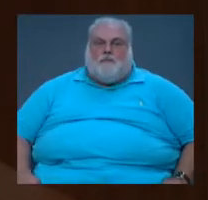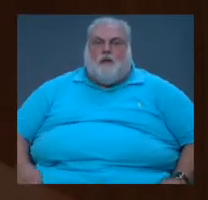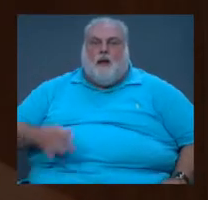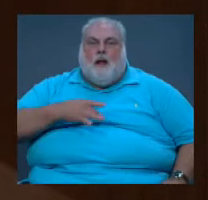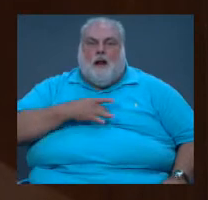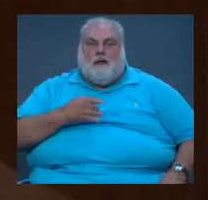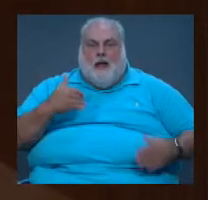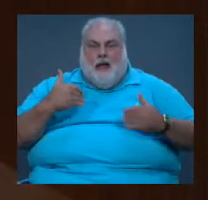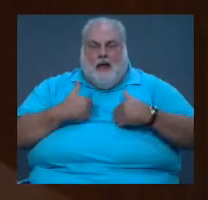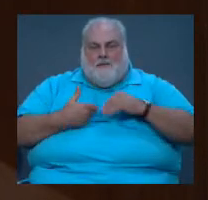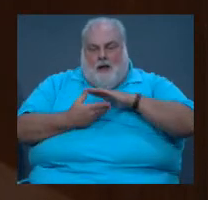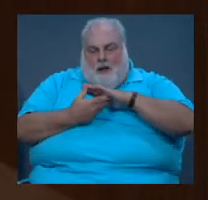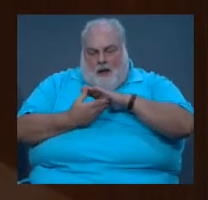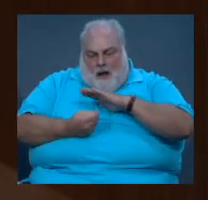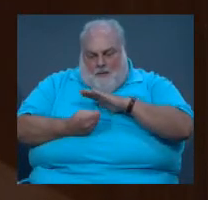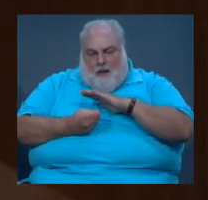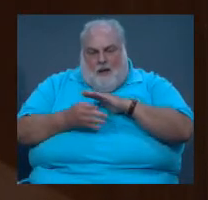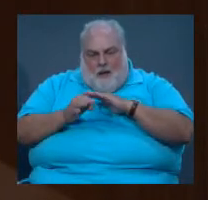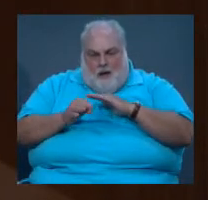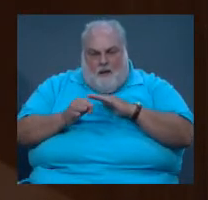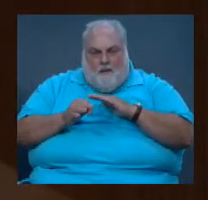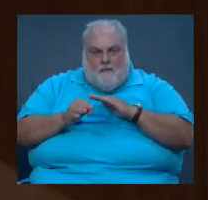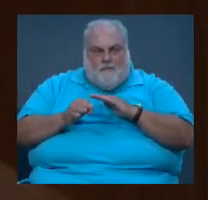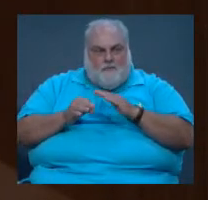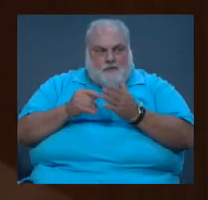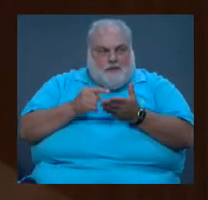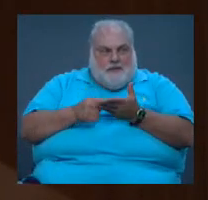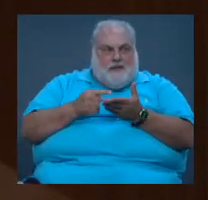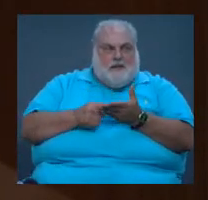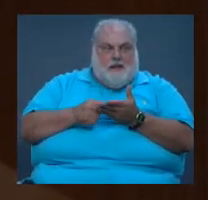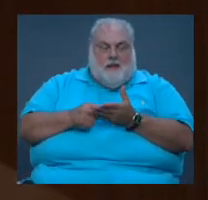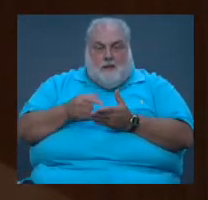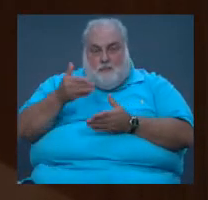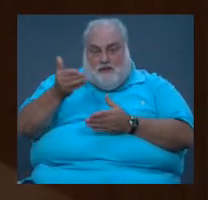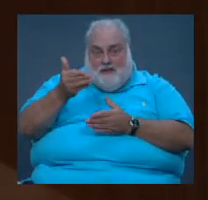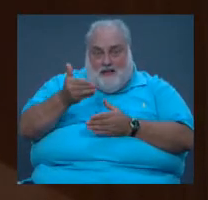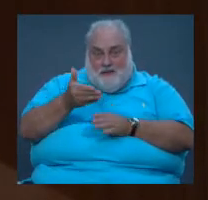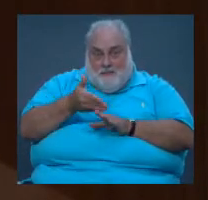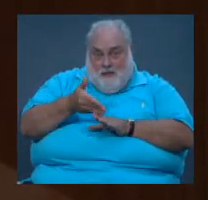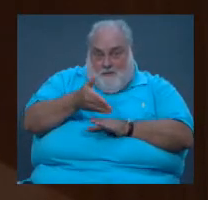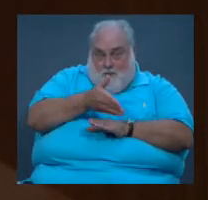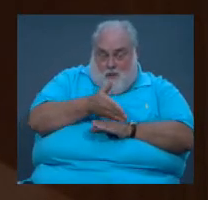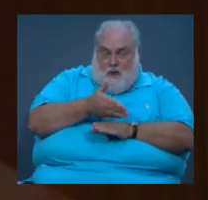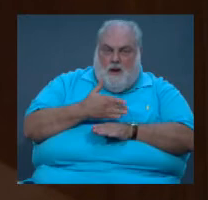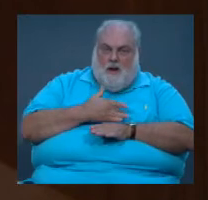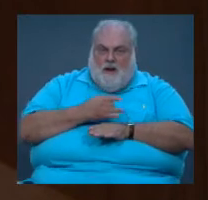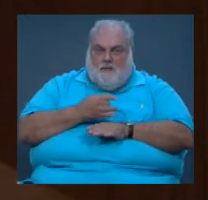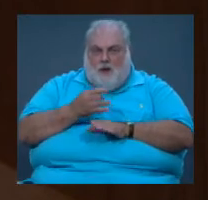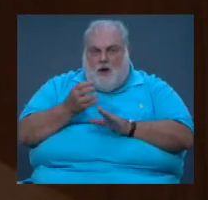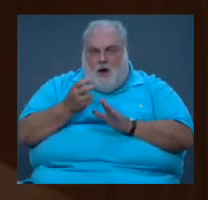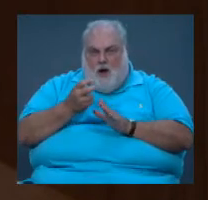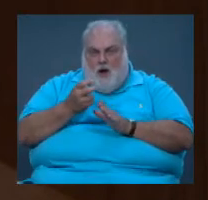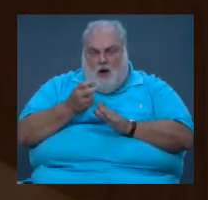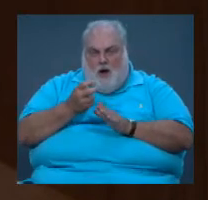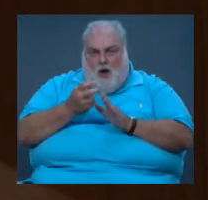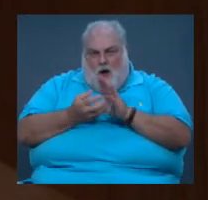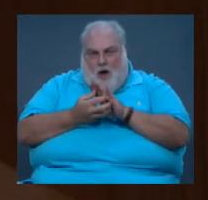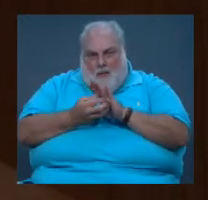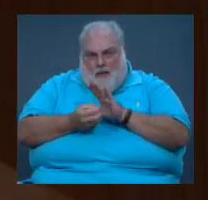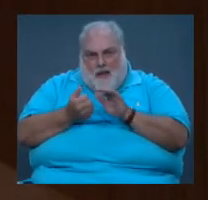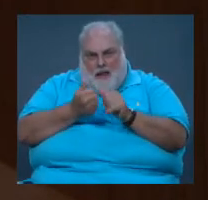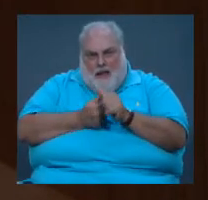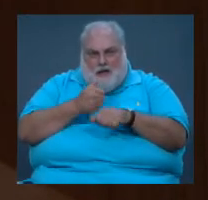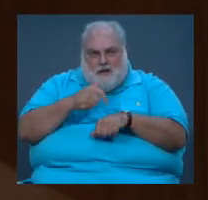because I like to refer back to stuff and everything. Also, the presentation earlier, I would like to have a hard copy on that each time we do